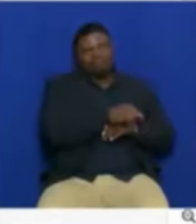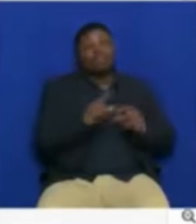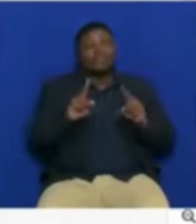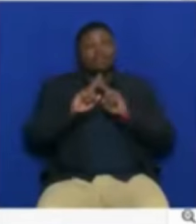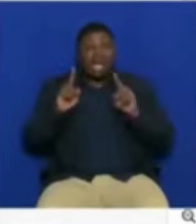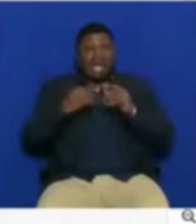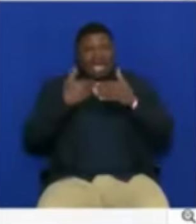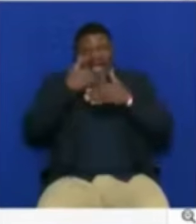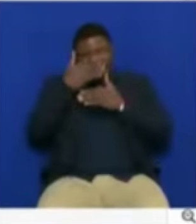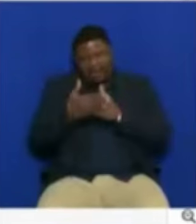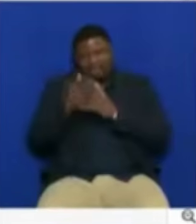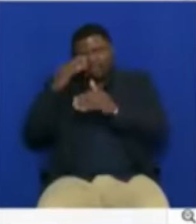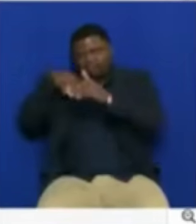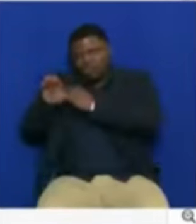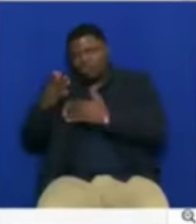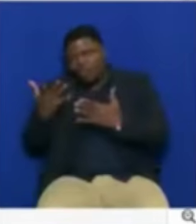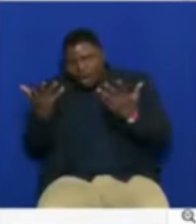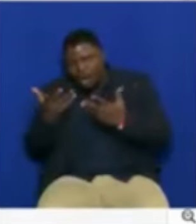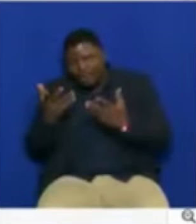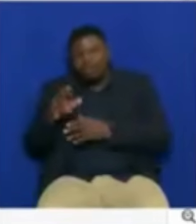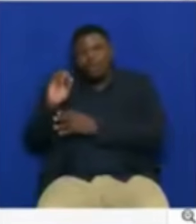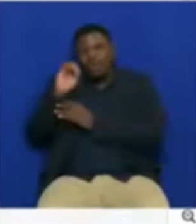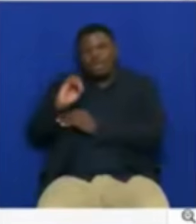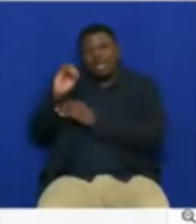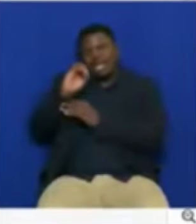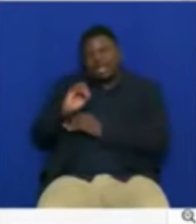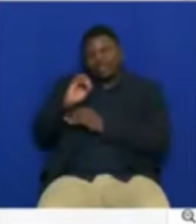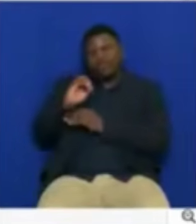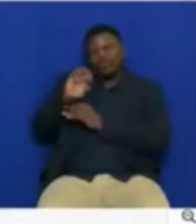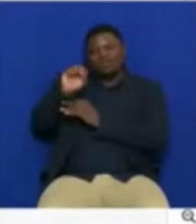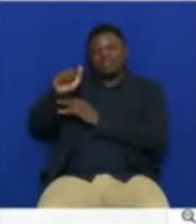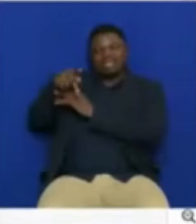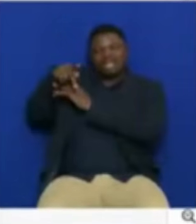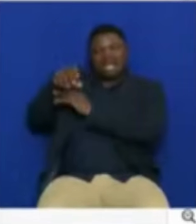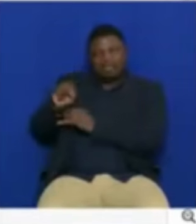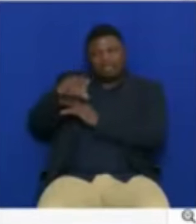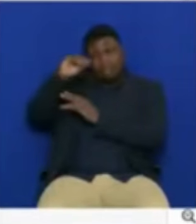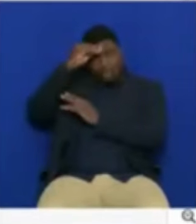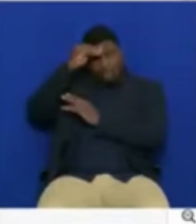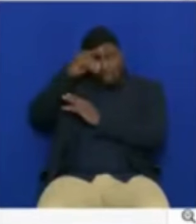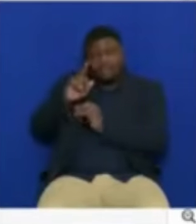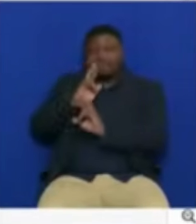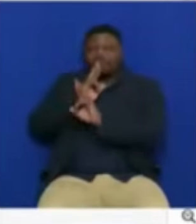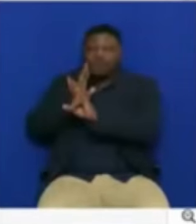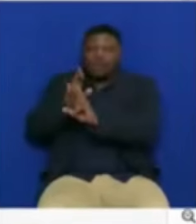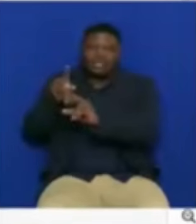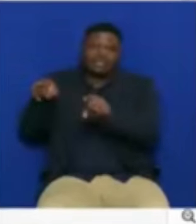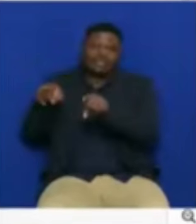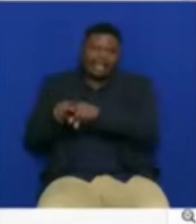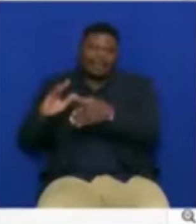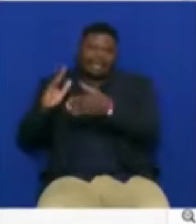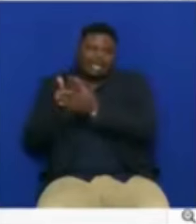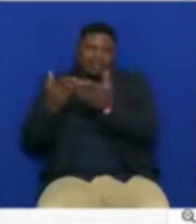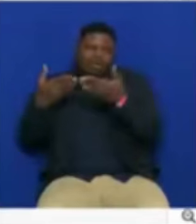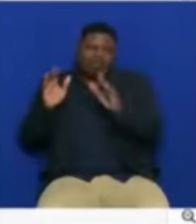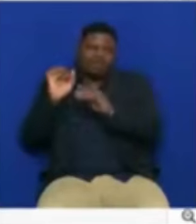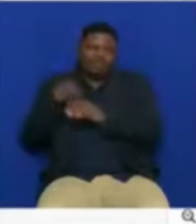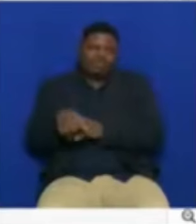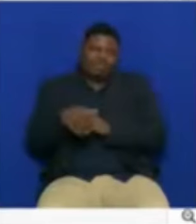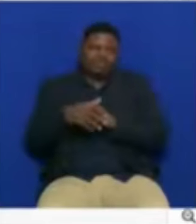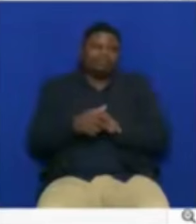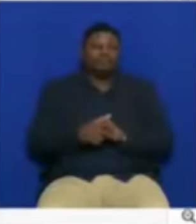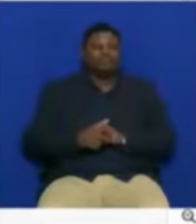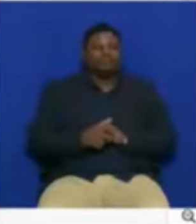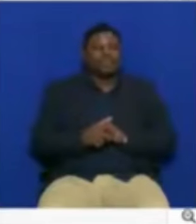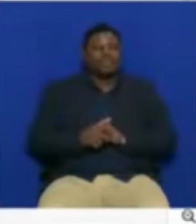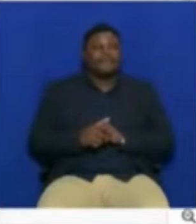detail. The detail provided there, we can tell from the cast numbers that they too in Orlando were opened in